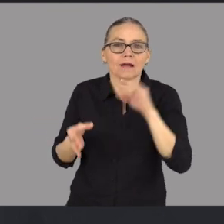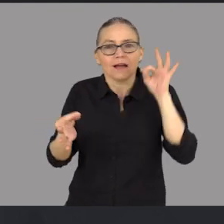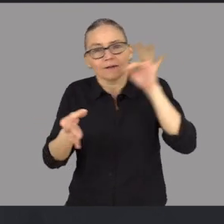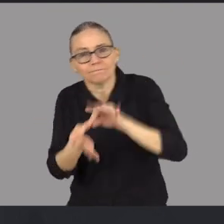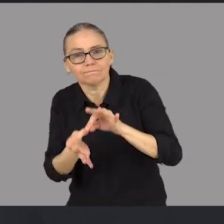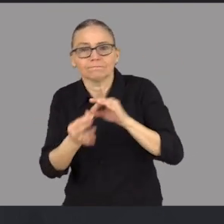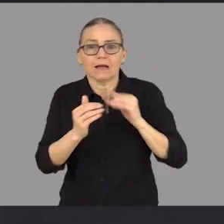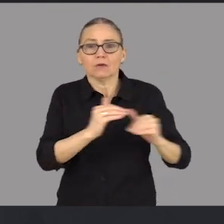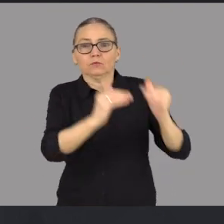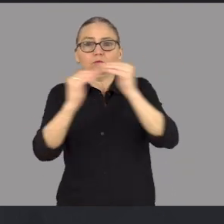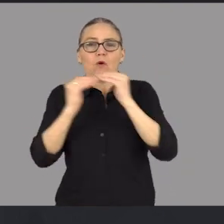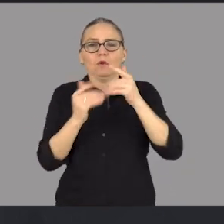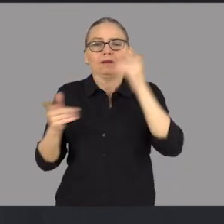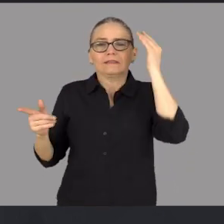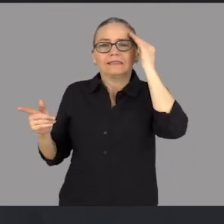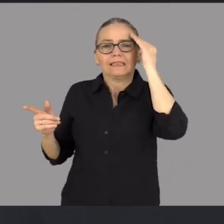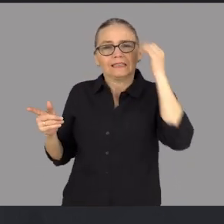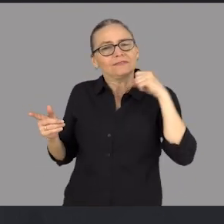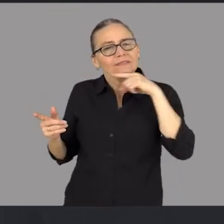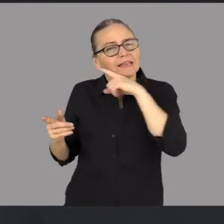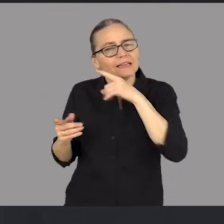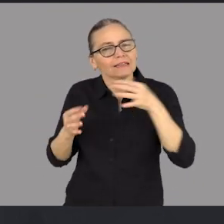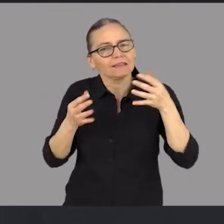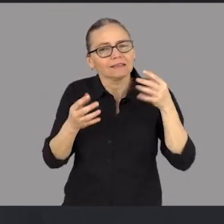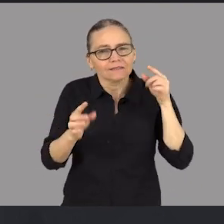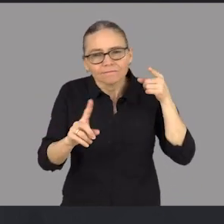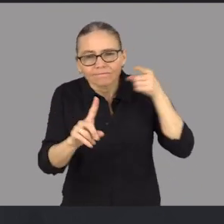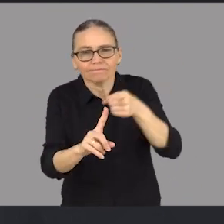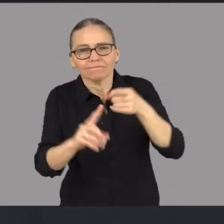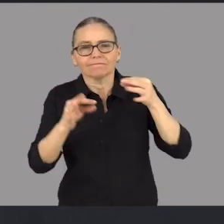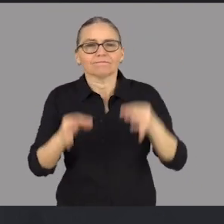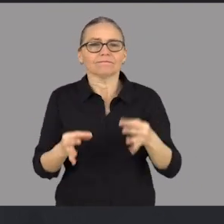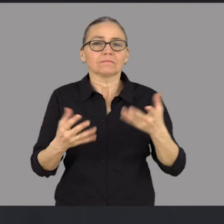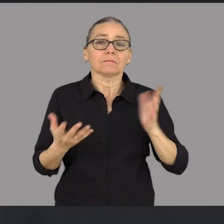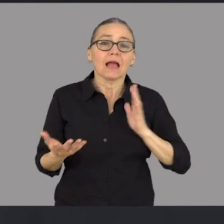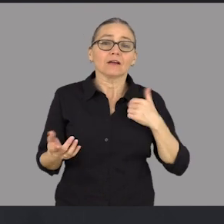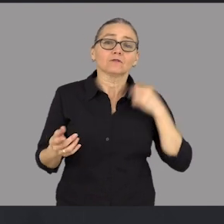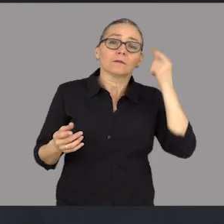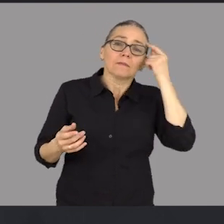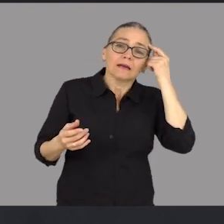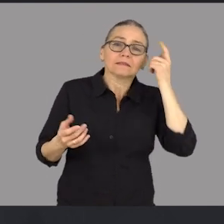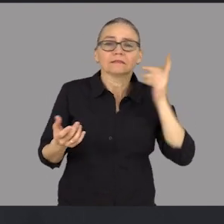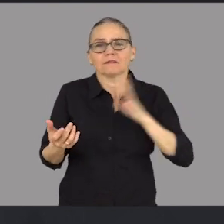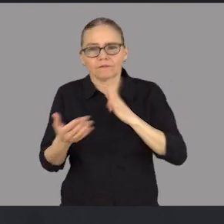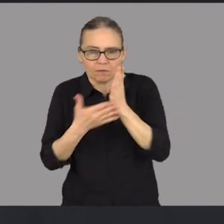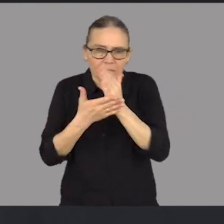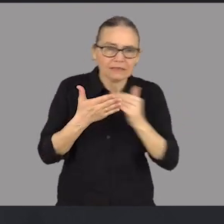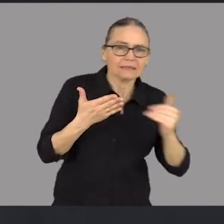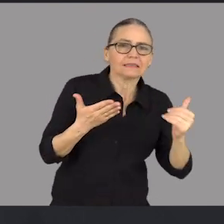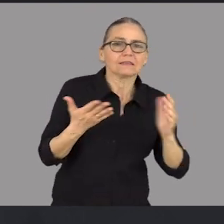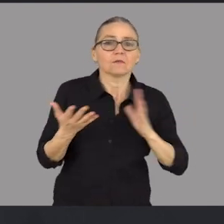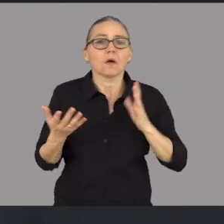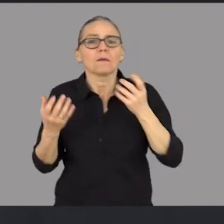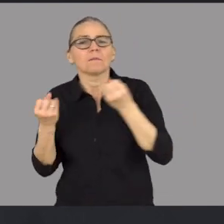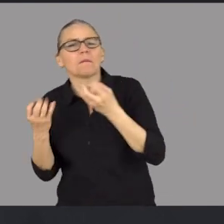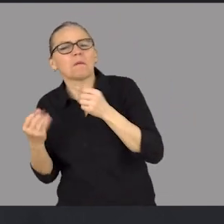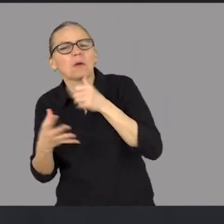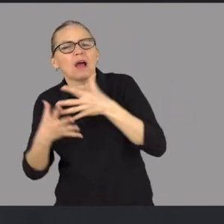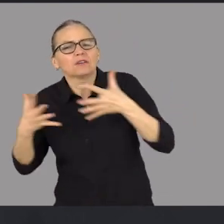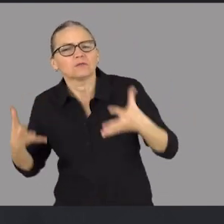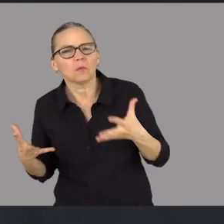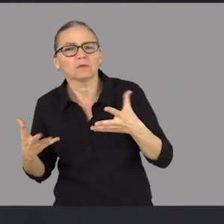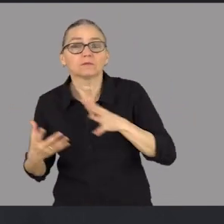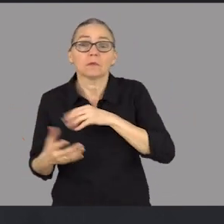to attribute to know what to attribute it to, but I think that's definitely part of it. There's really not much else going on in our community that